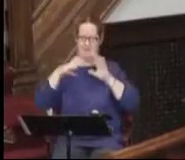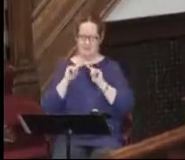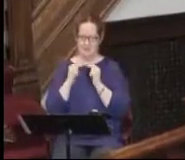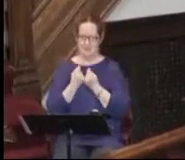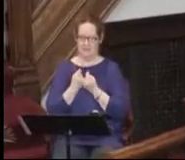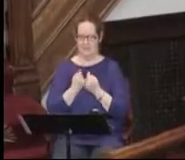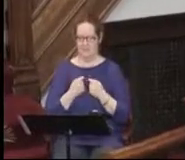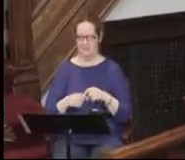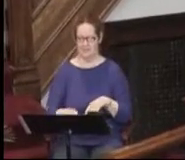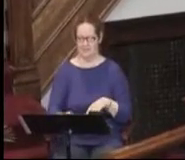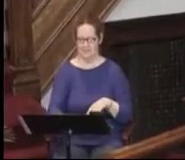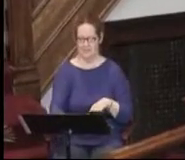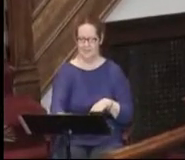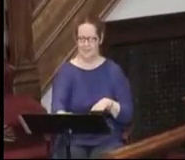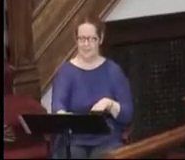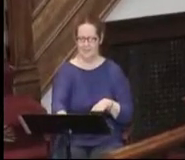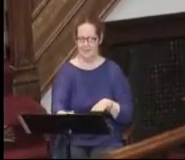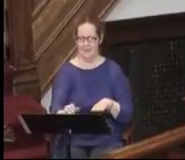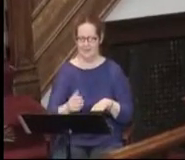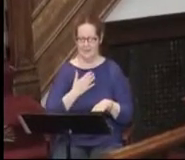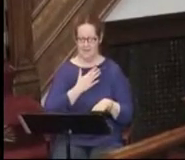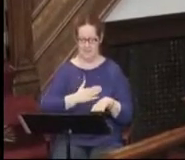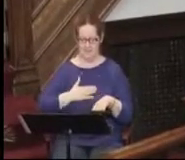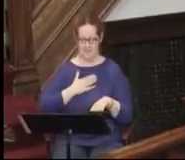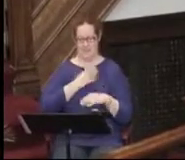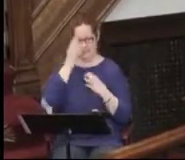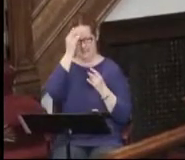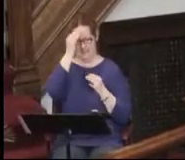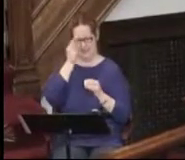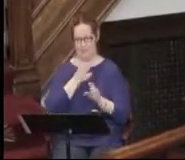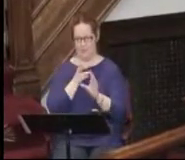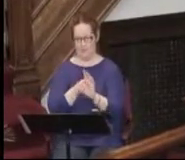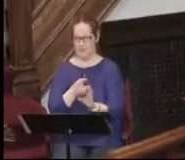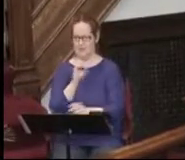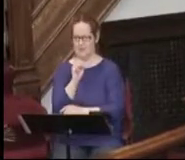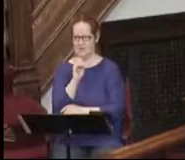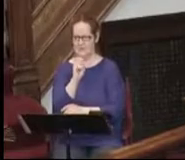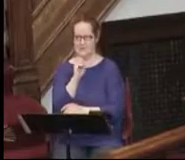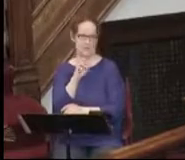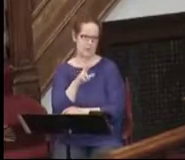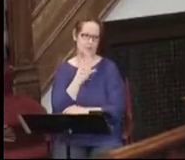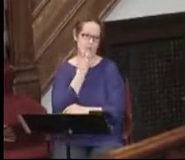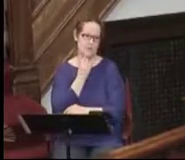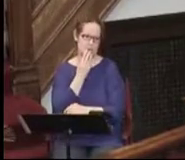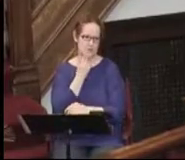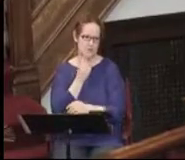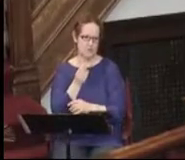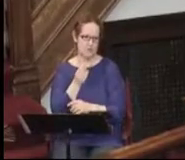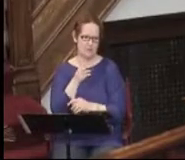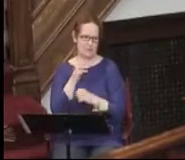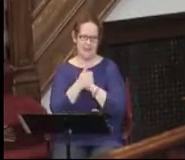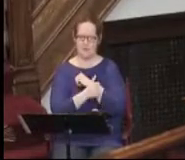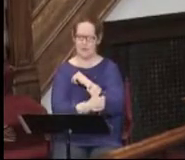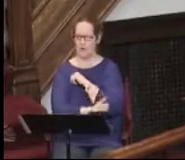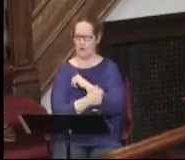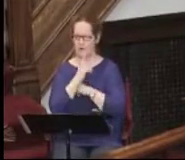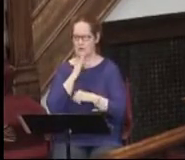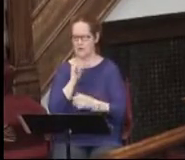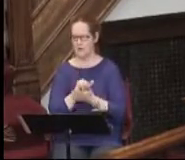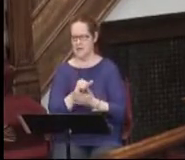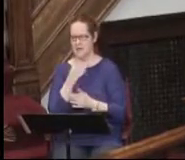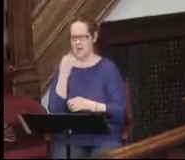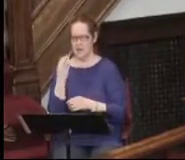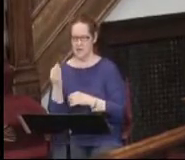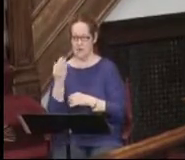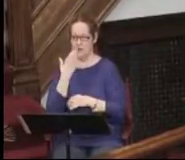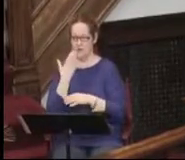team. And so please consider joining us for the Seder. There's also Good Friday here at 7 p.m., as well as a